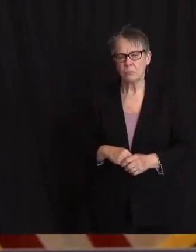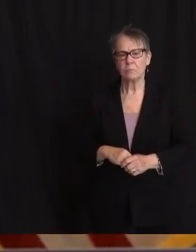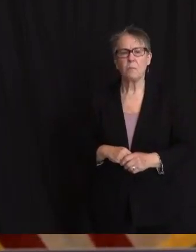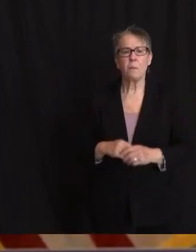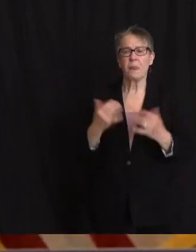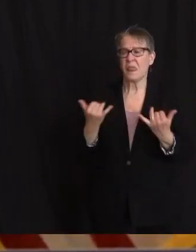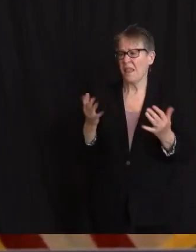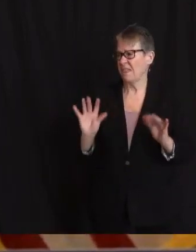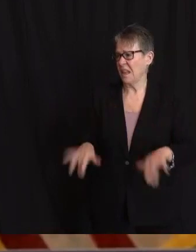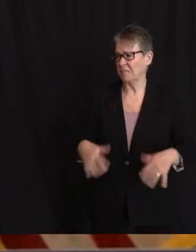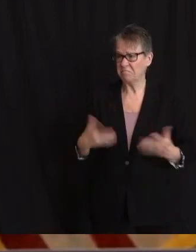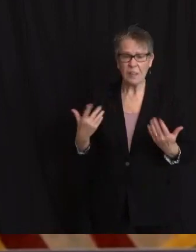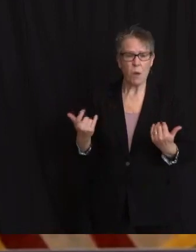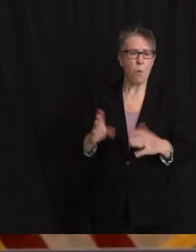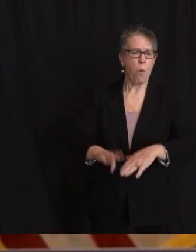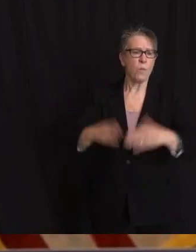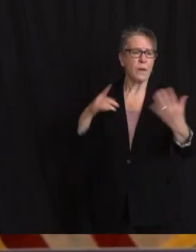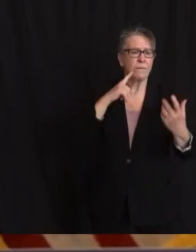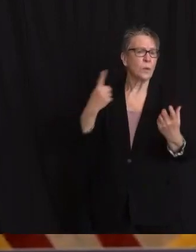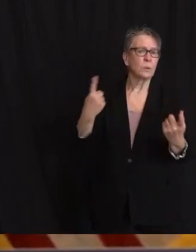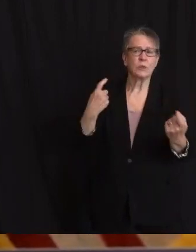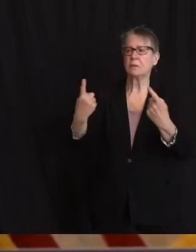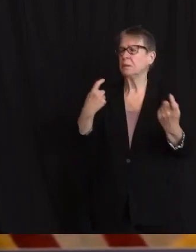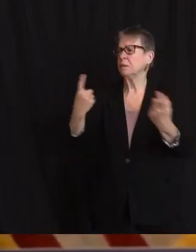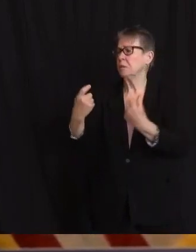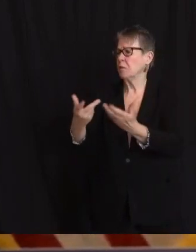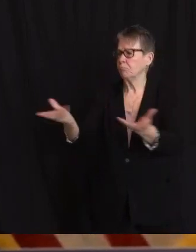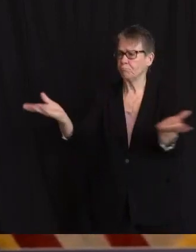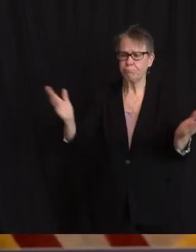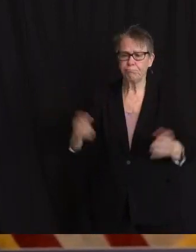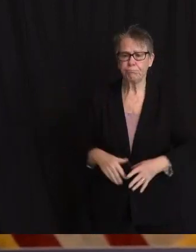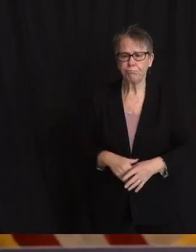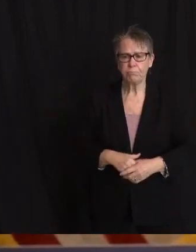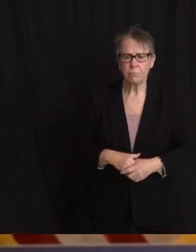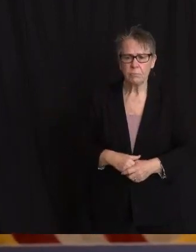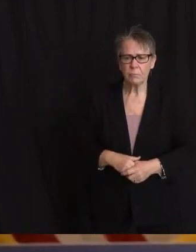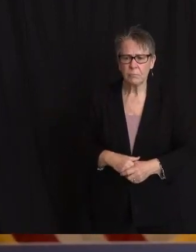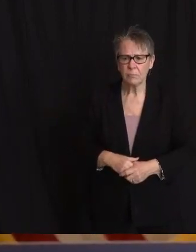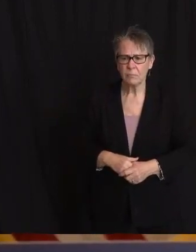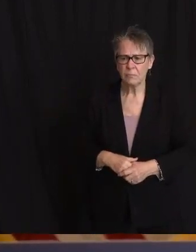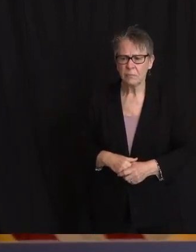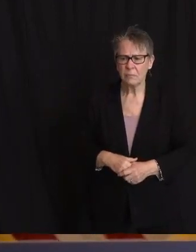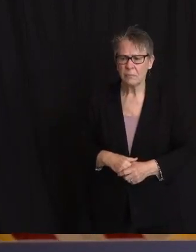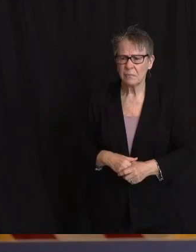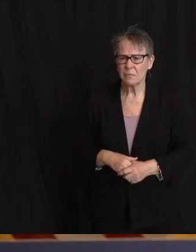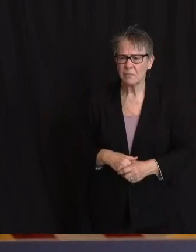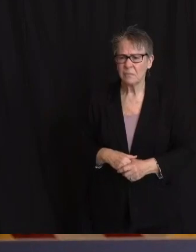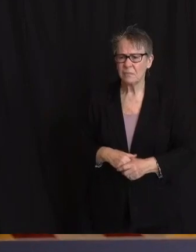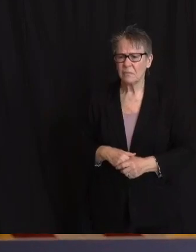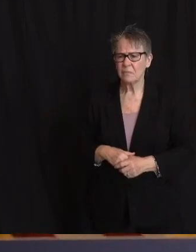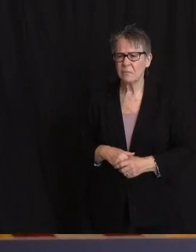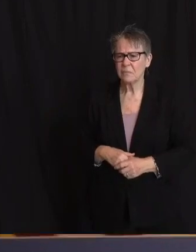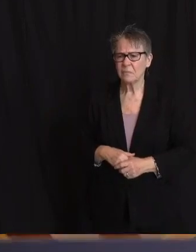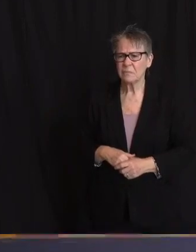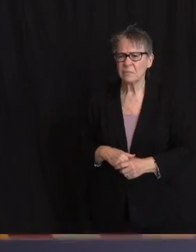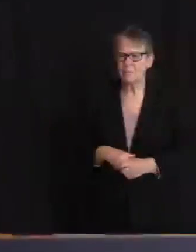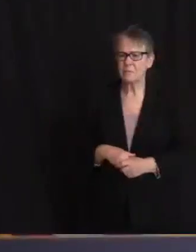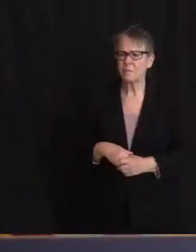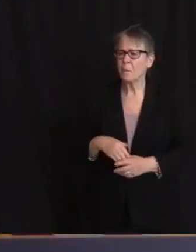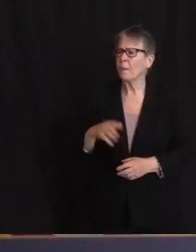you? Martel, I think, has been here every day since we've started. Would love to ask you to please